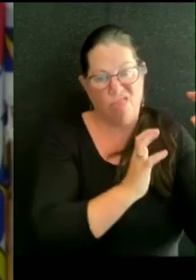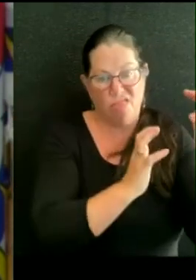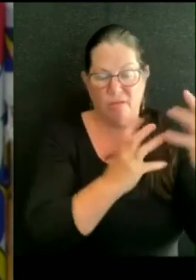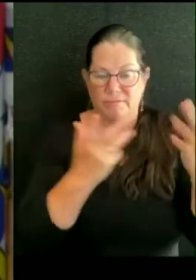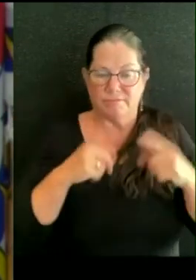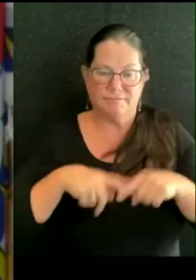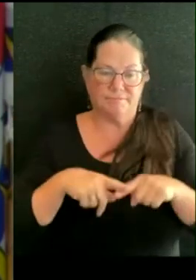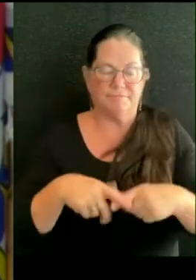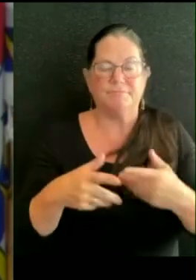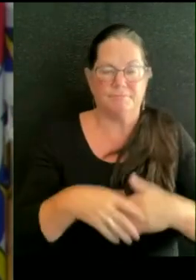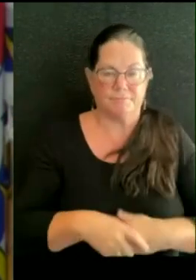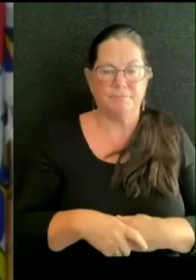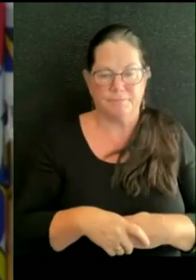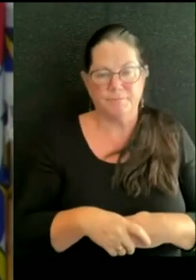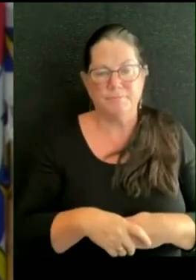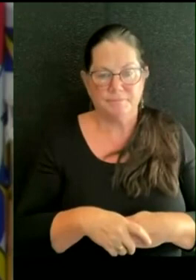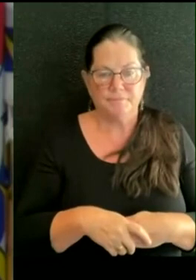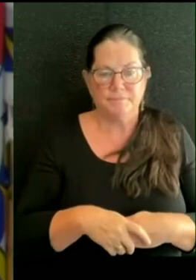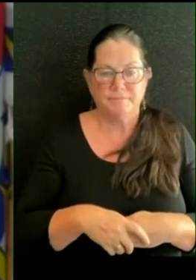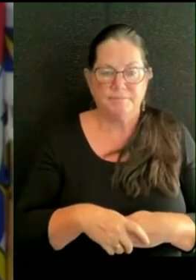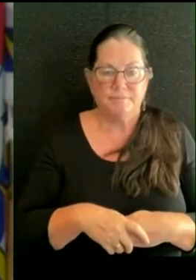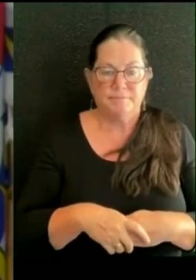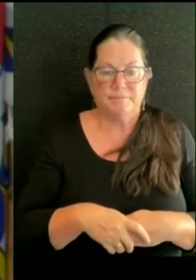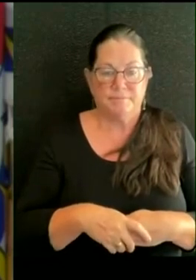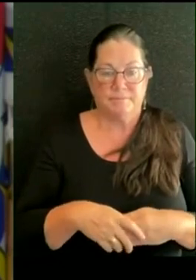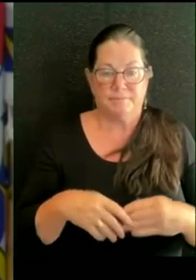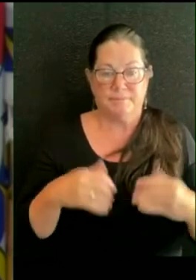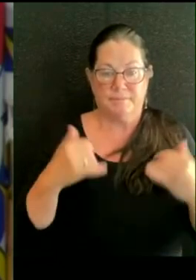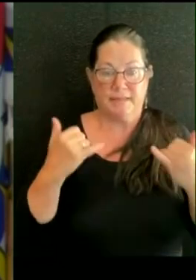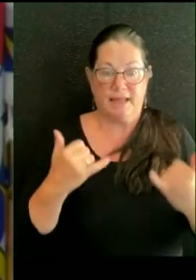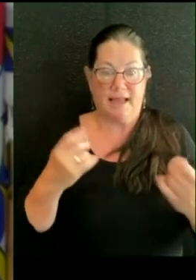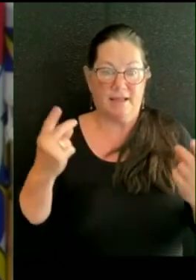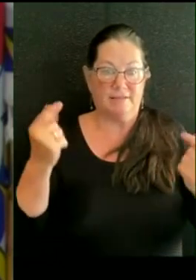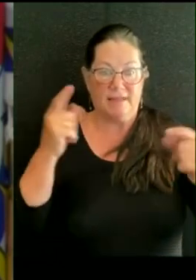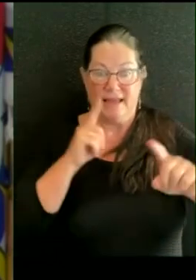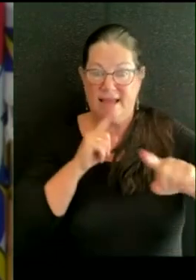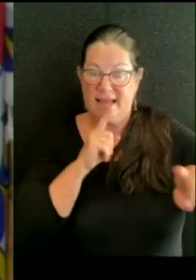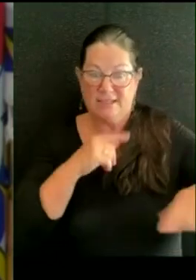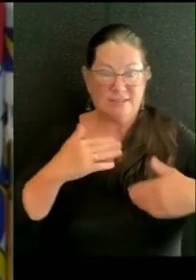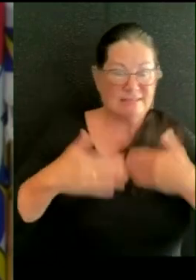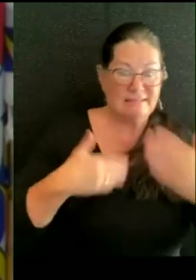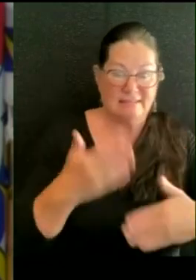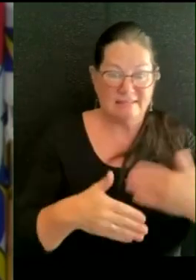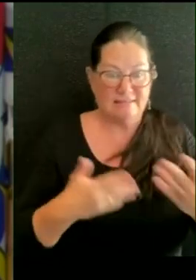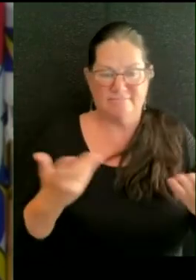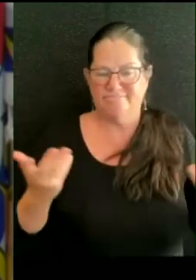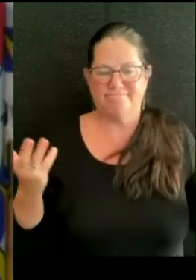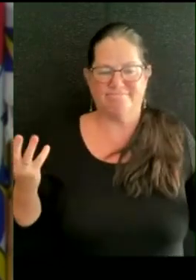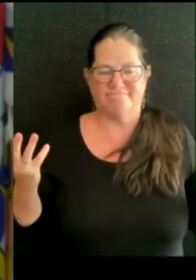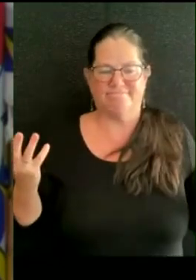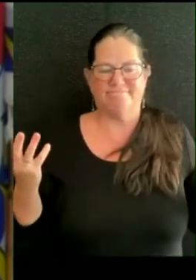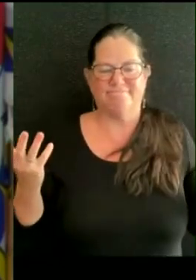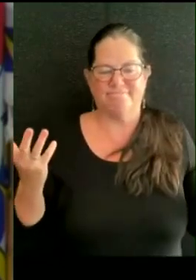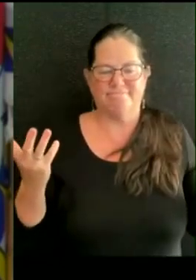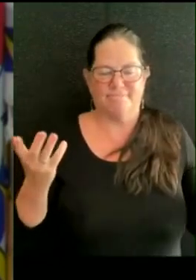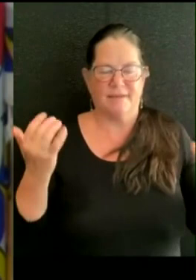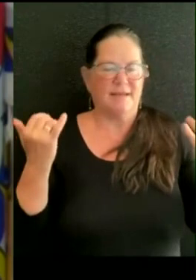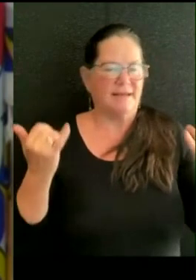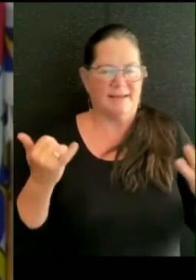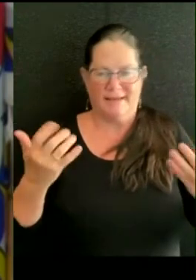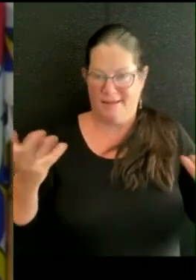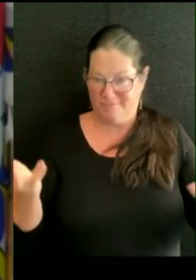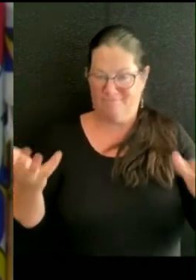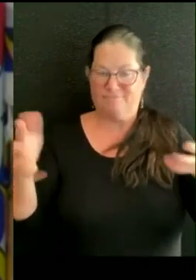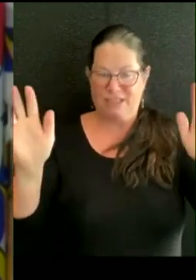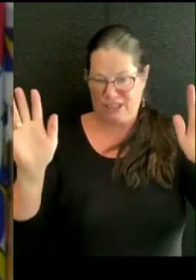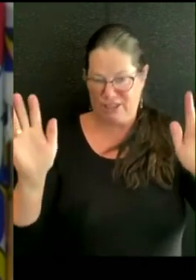As we transition from response to recovery for the McDougall Creek wildfire, we are in the process of opening